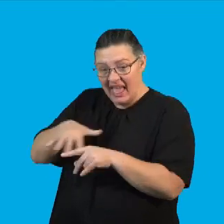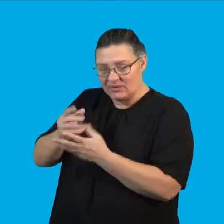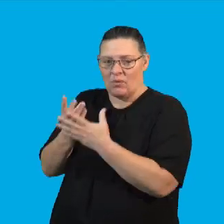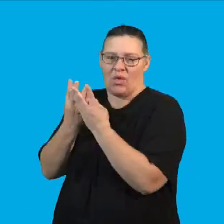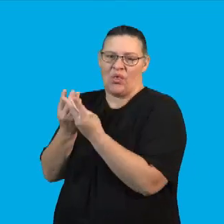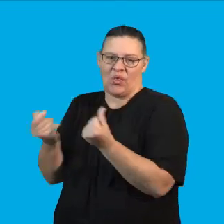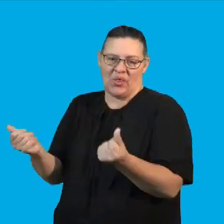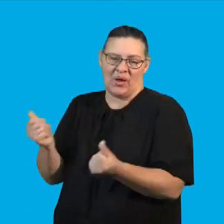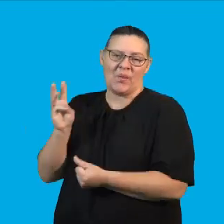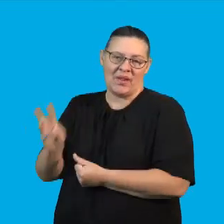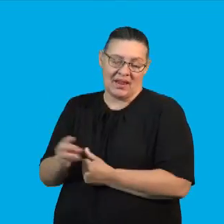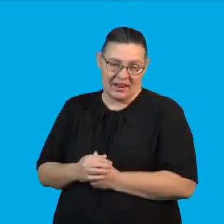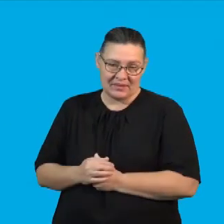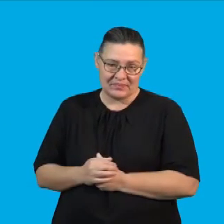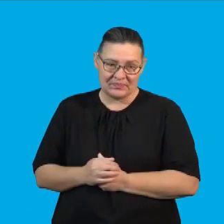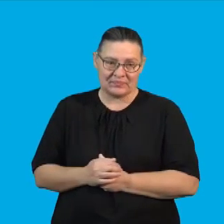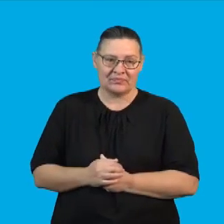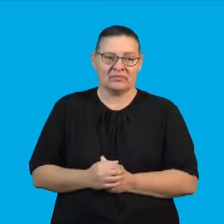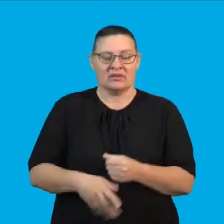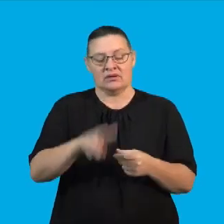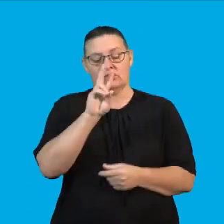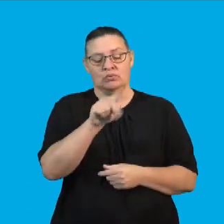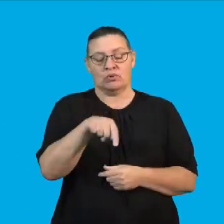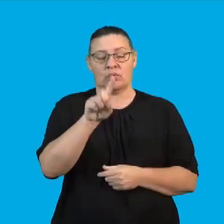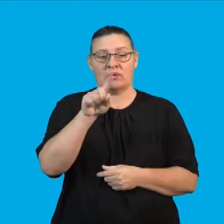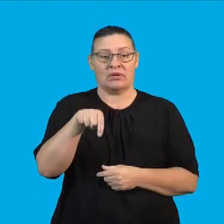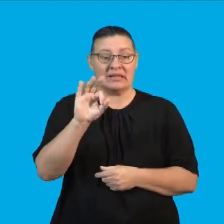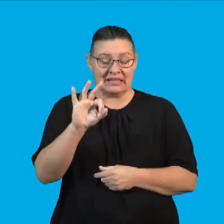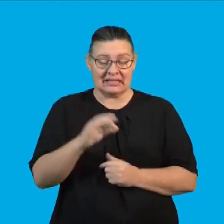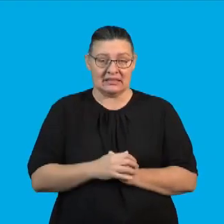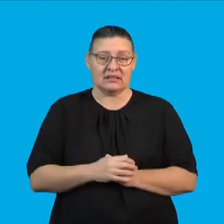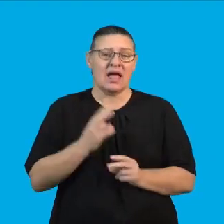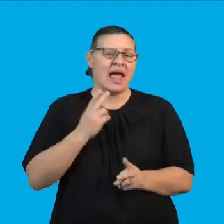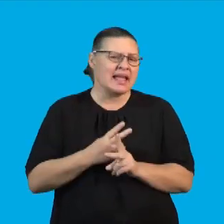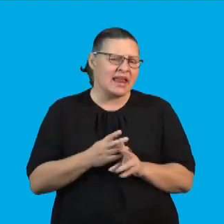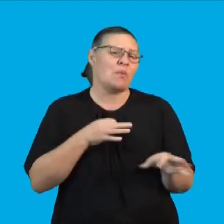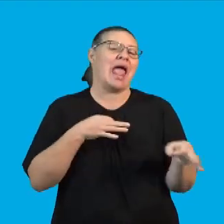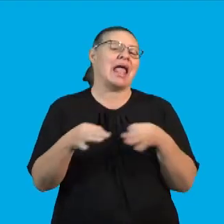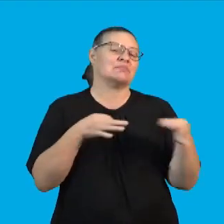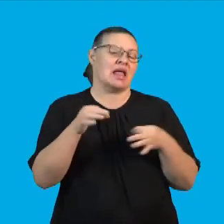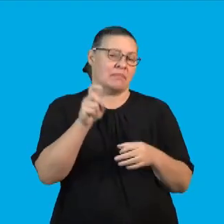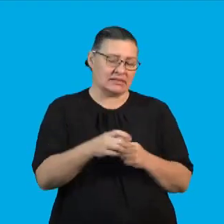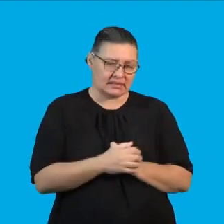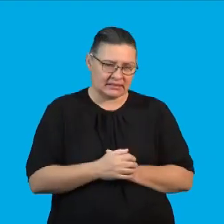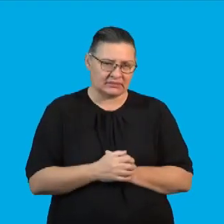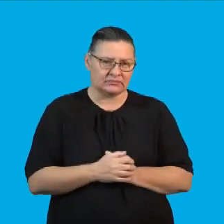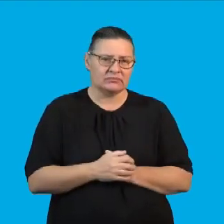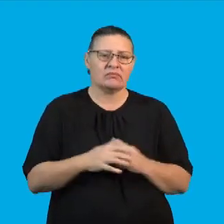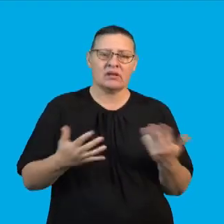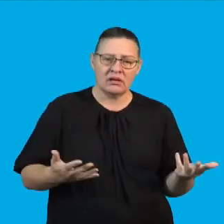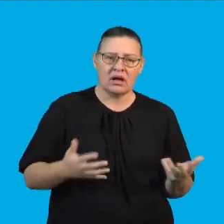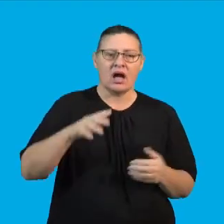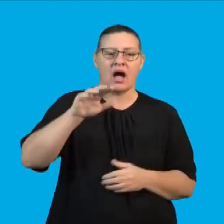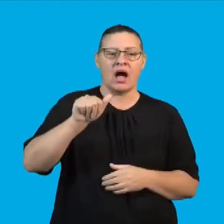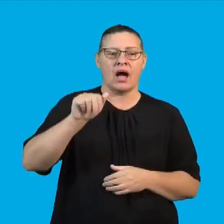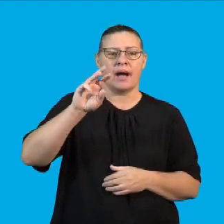and then you have also explained for your 2 marks. Question 213, again, it's explain